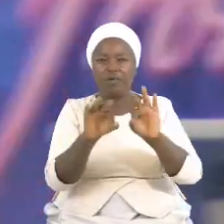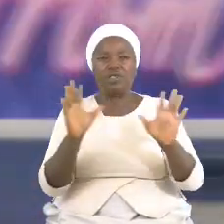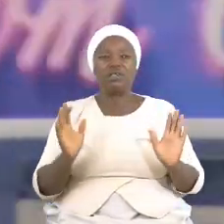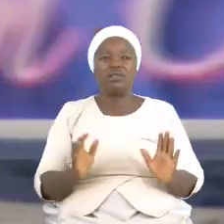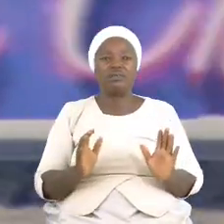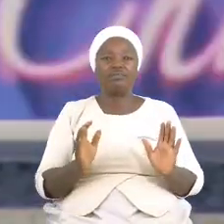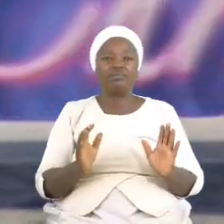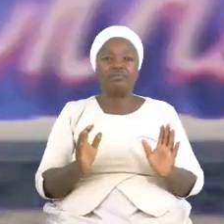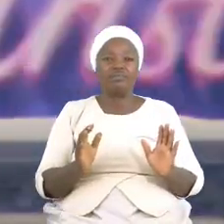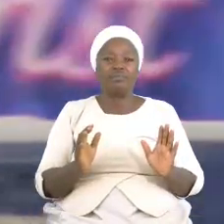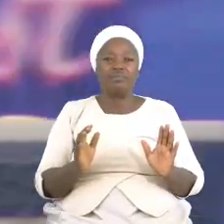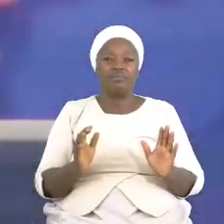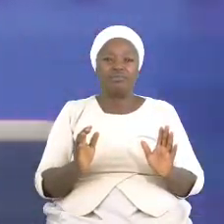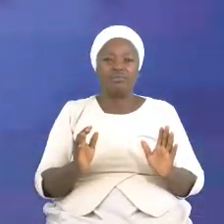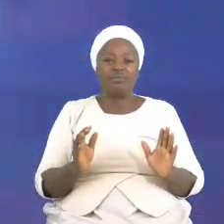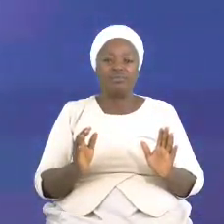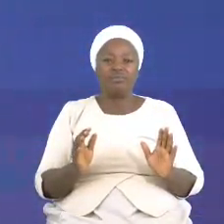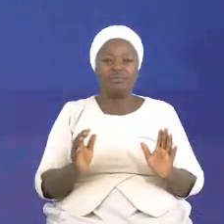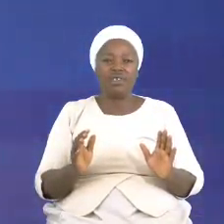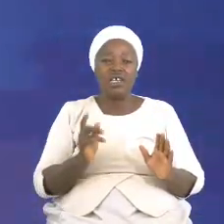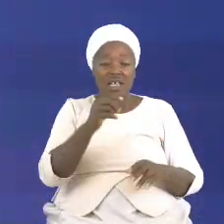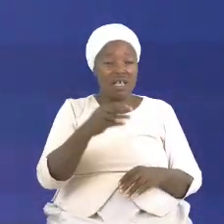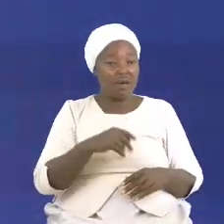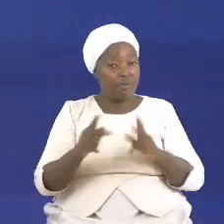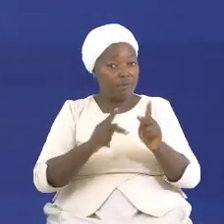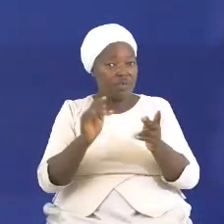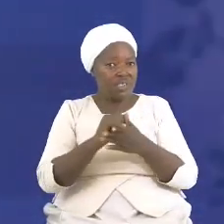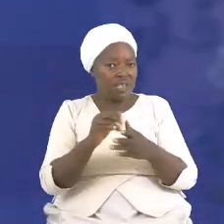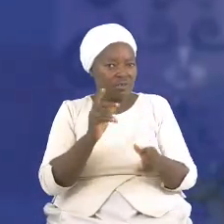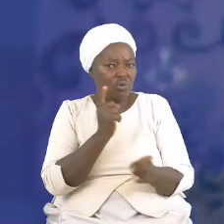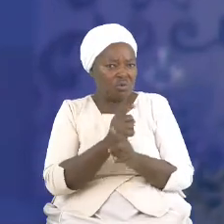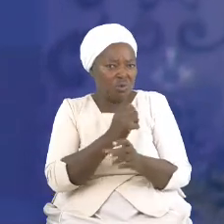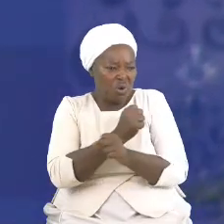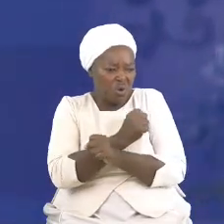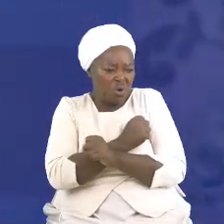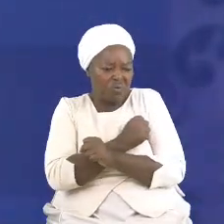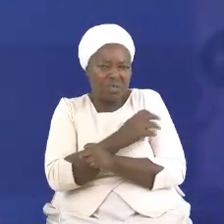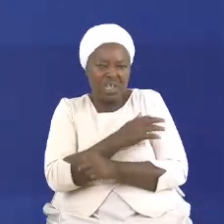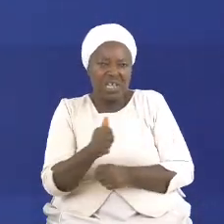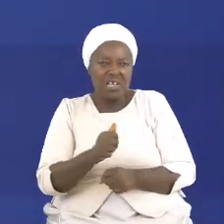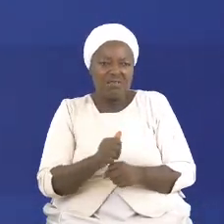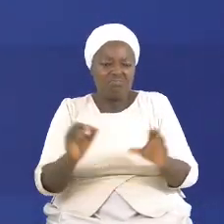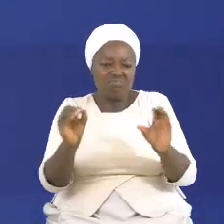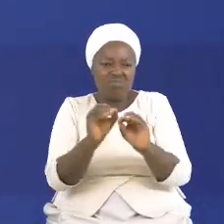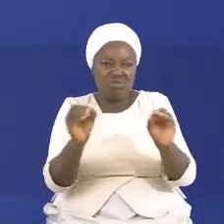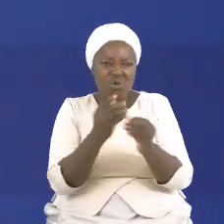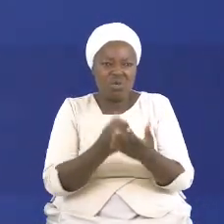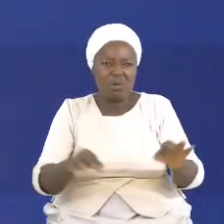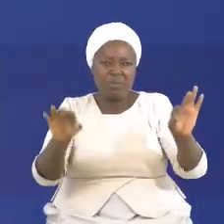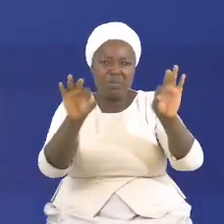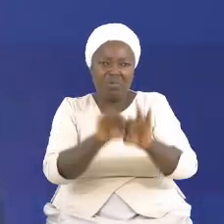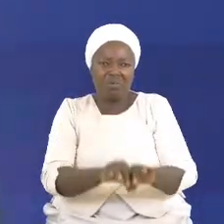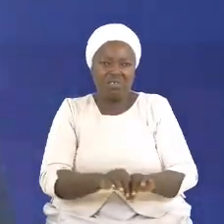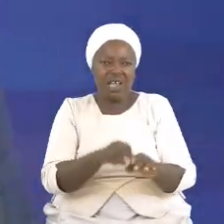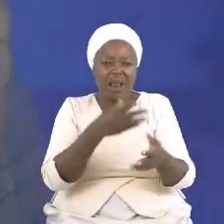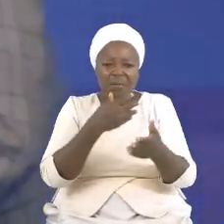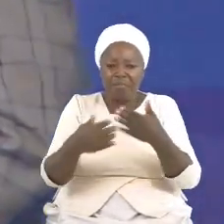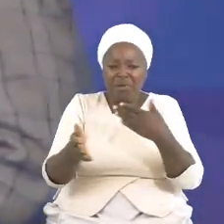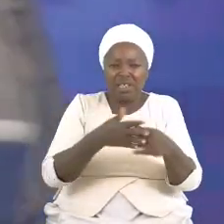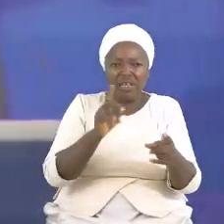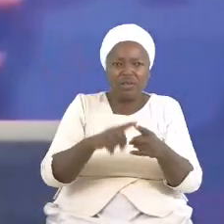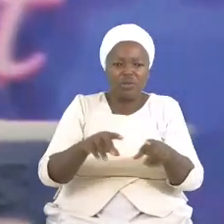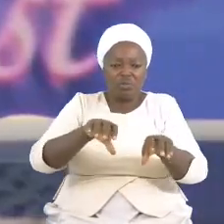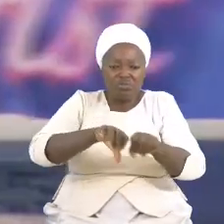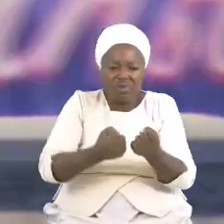a non-essential matter to break the family. The wife said, my